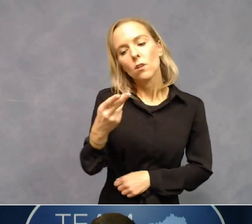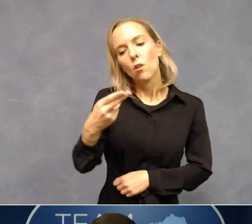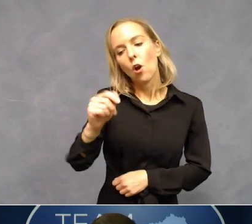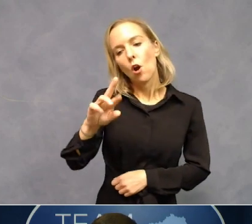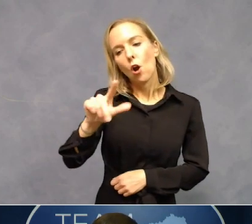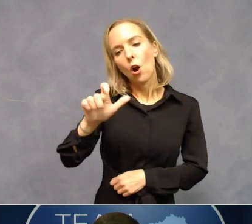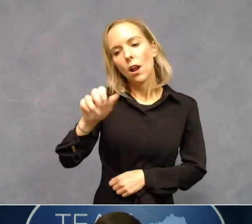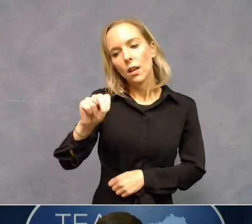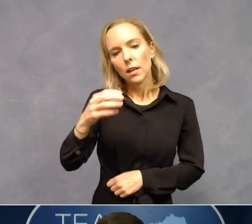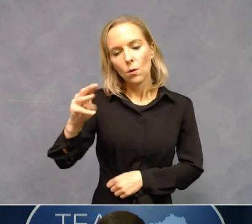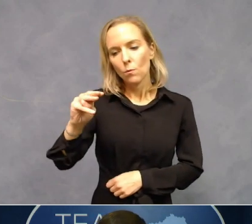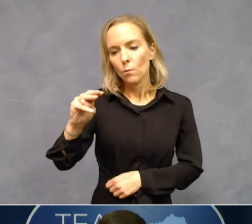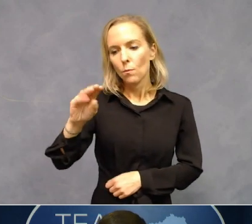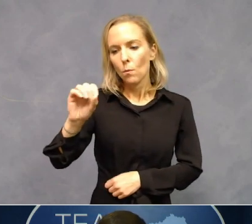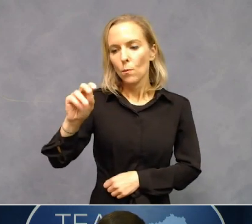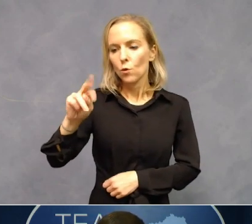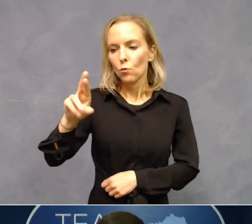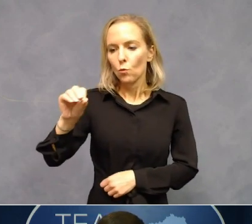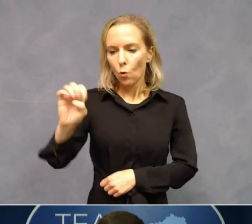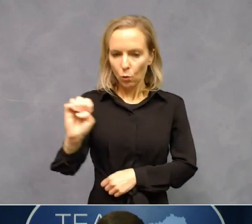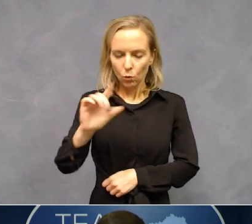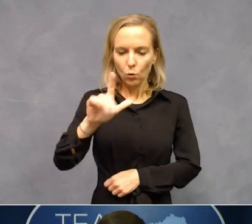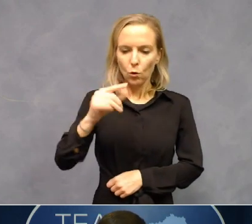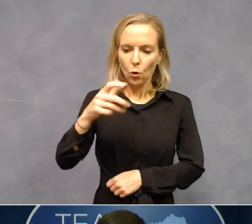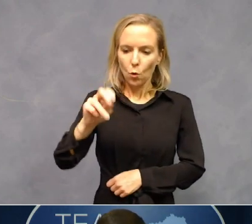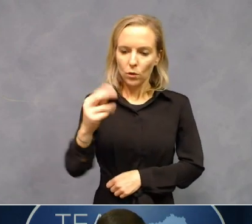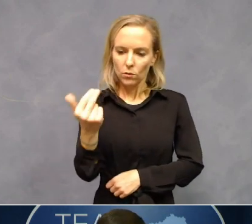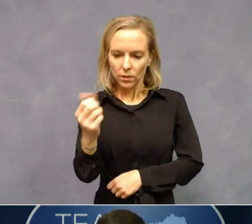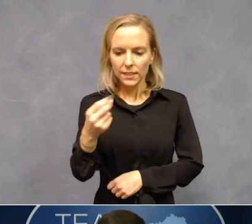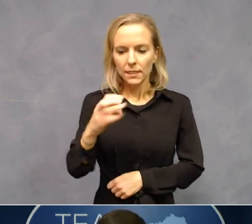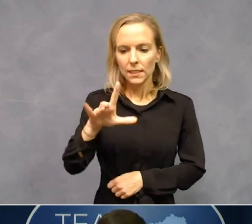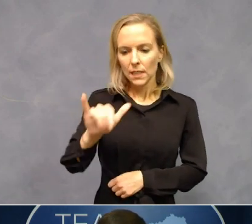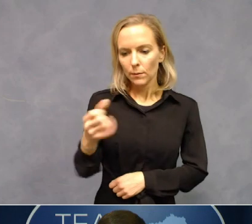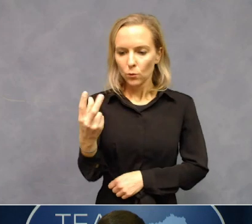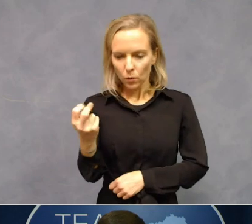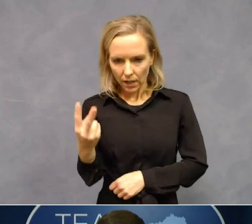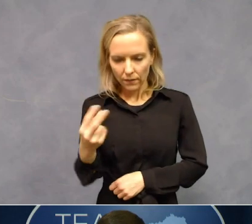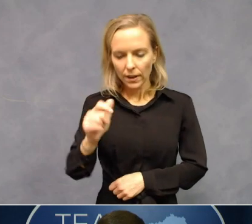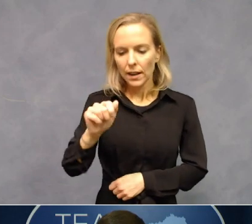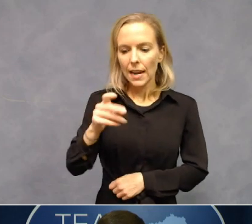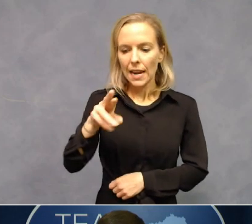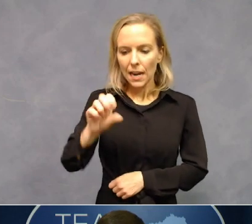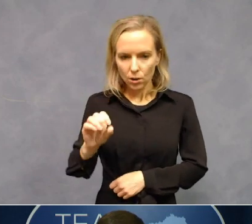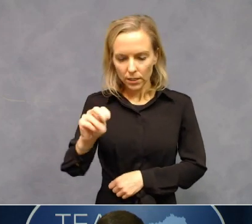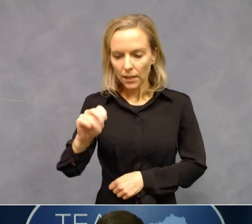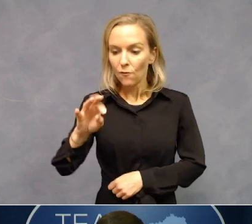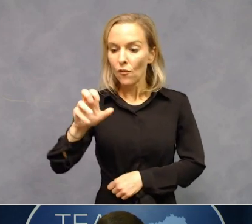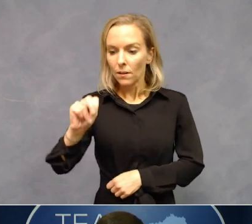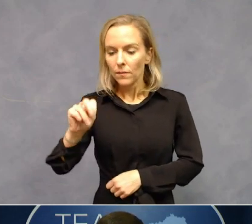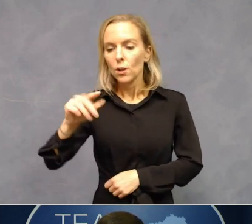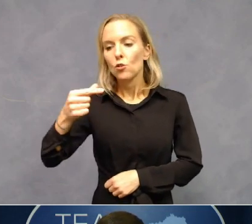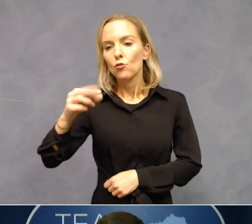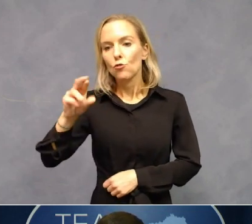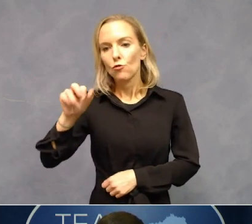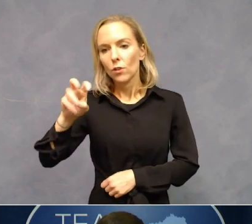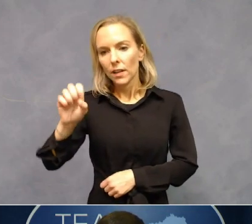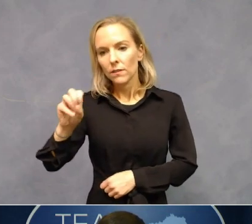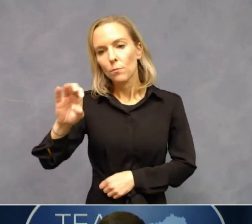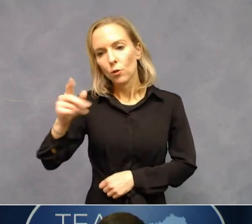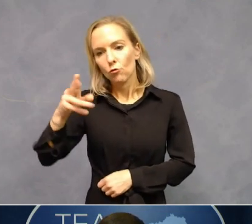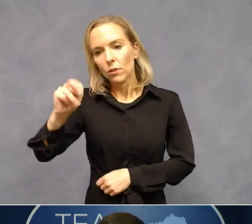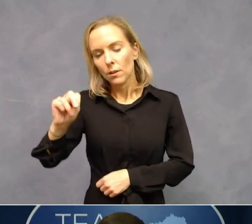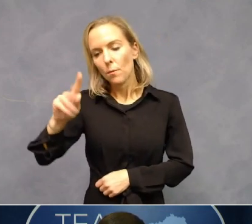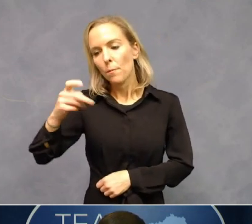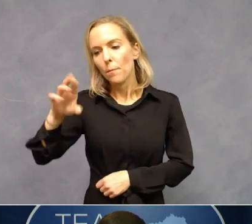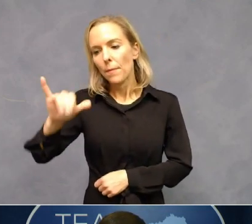Monroe, Logan 13, Shelby 12, 11 for Anderson, Franklin, Graves, McLean, Perry, and